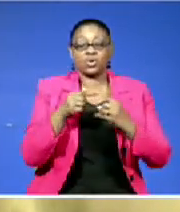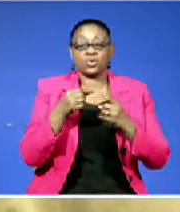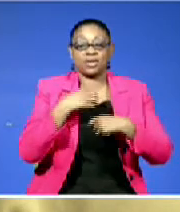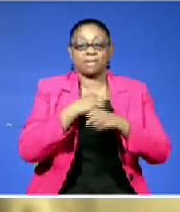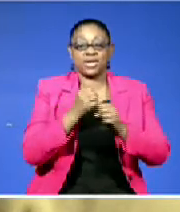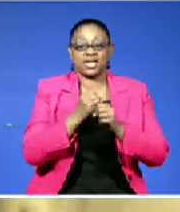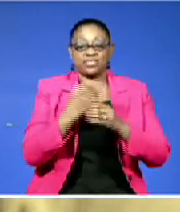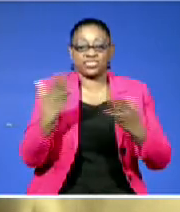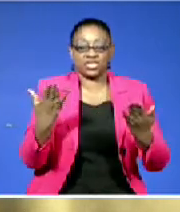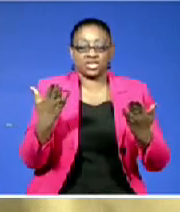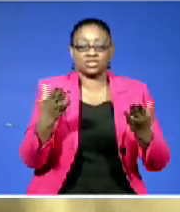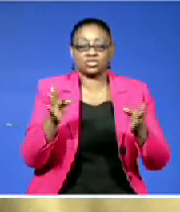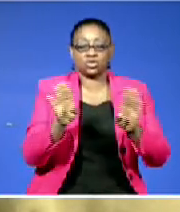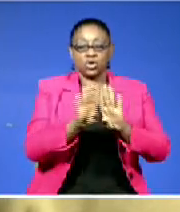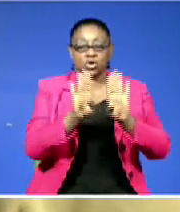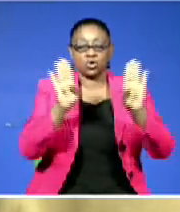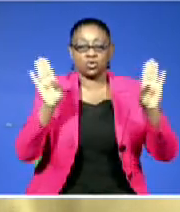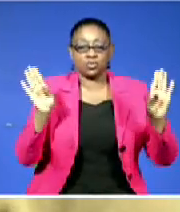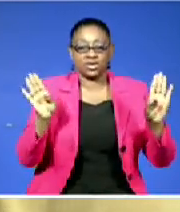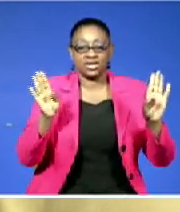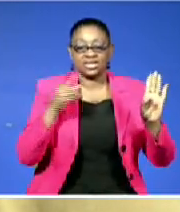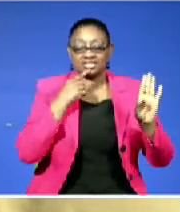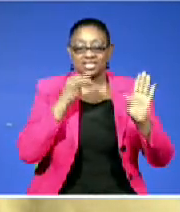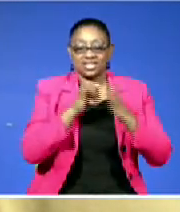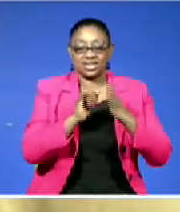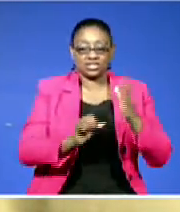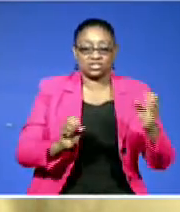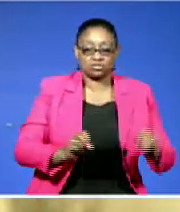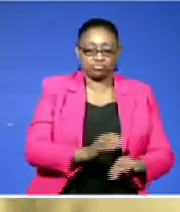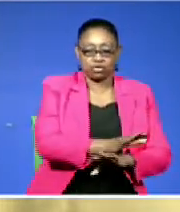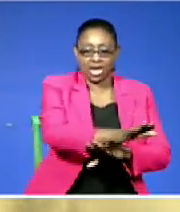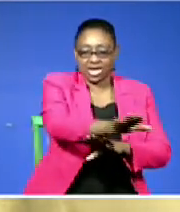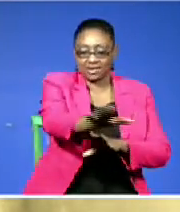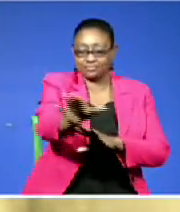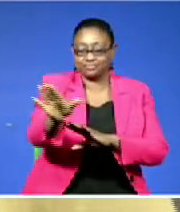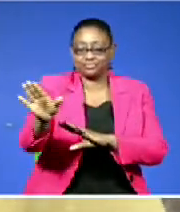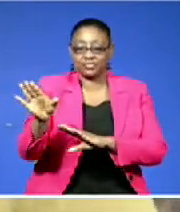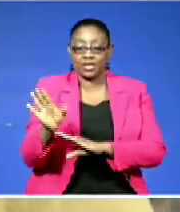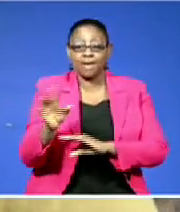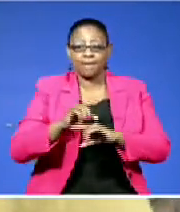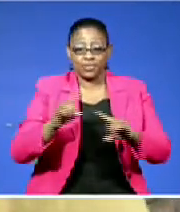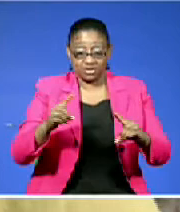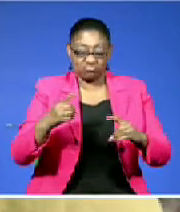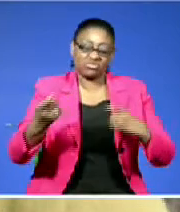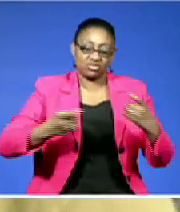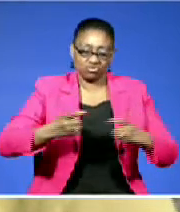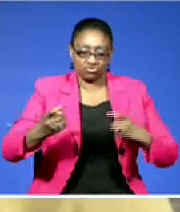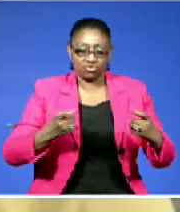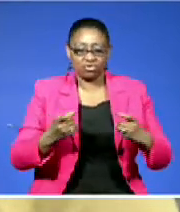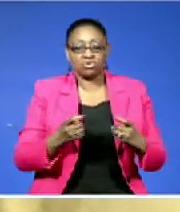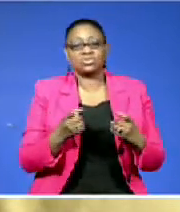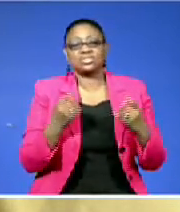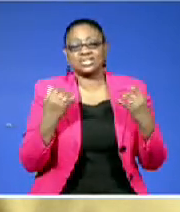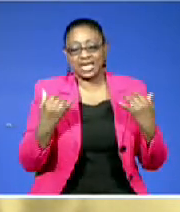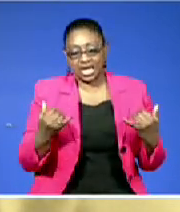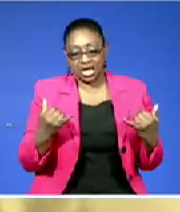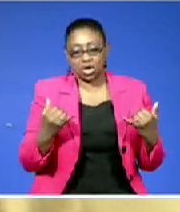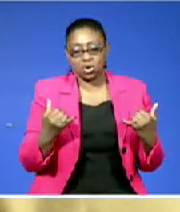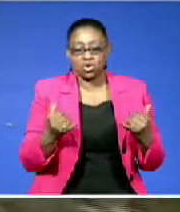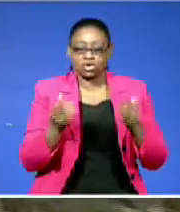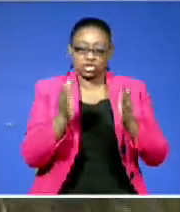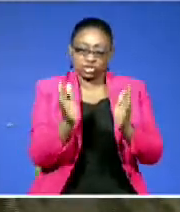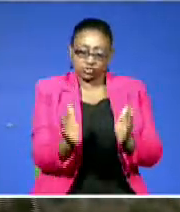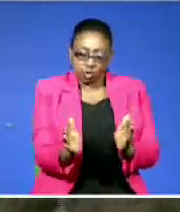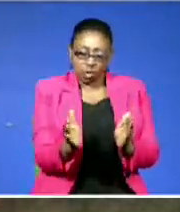open. And when that fire started, it just spread everywhere. So right now we're kind of contained to a more confined